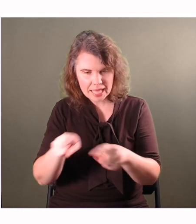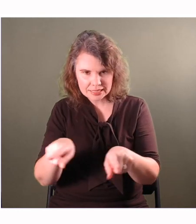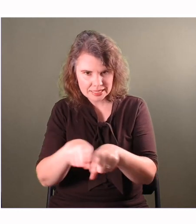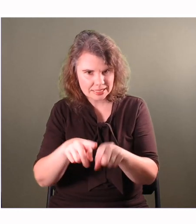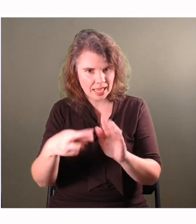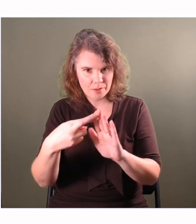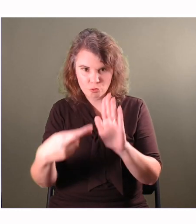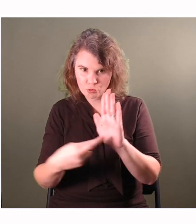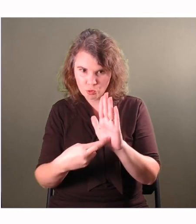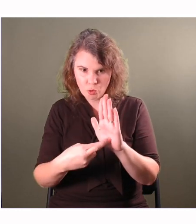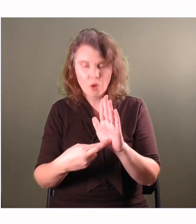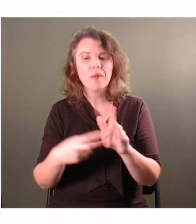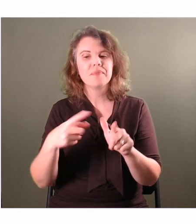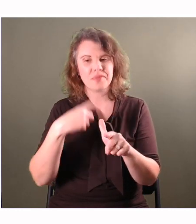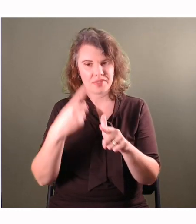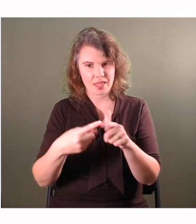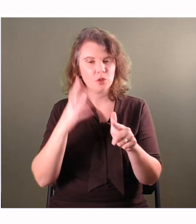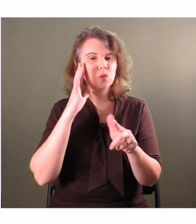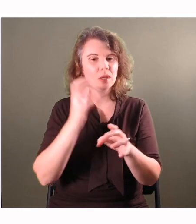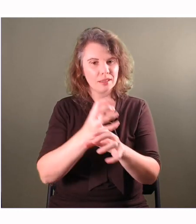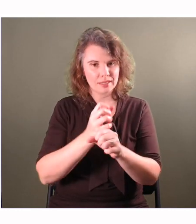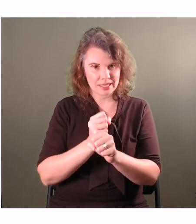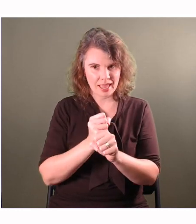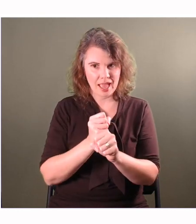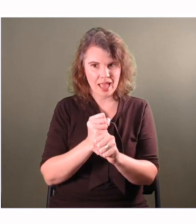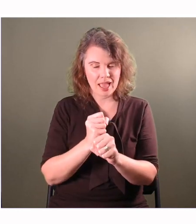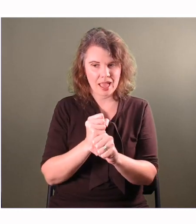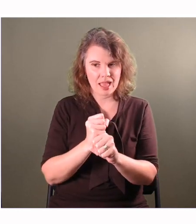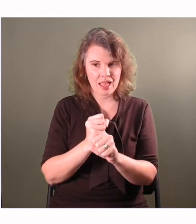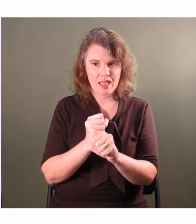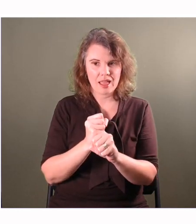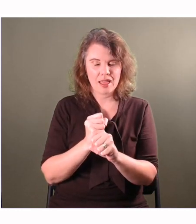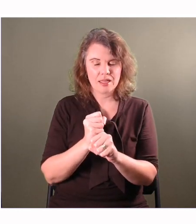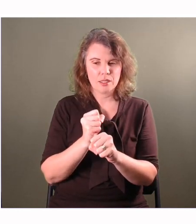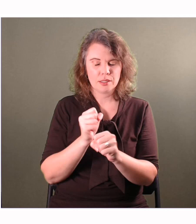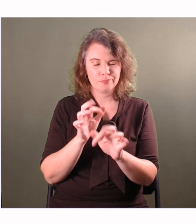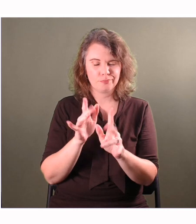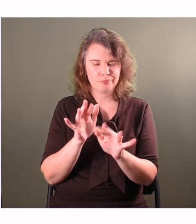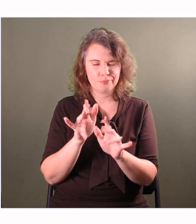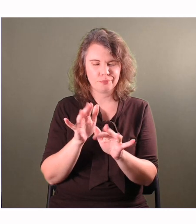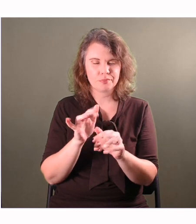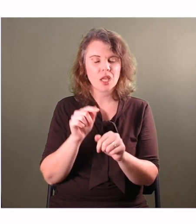the same rule as the fast trials, you get around